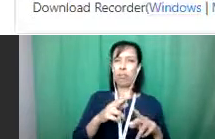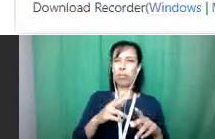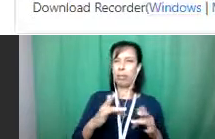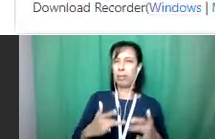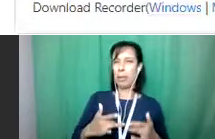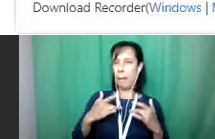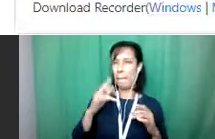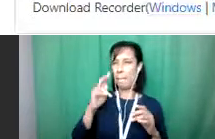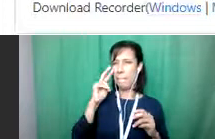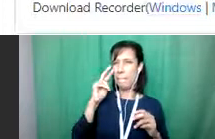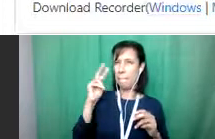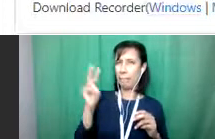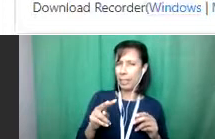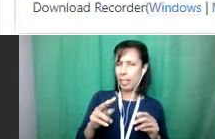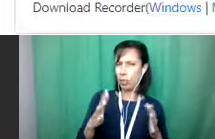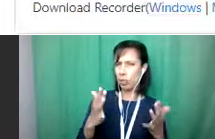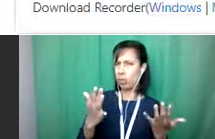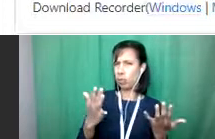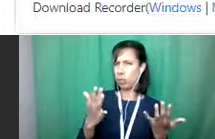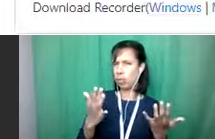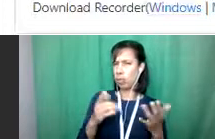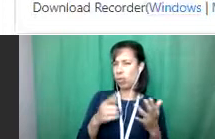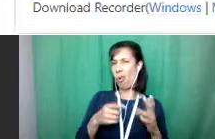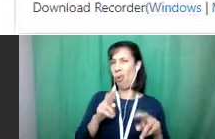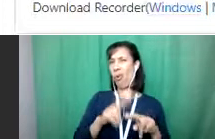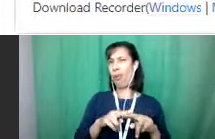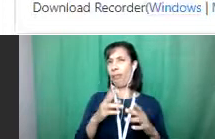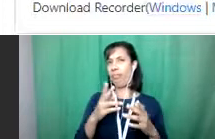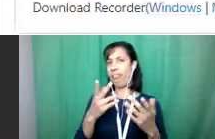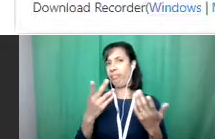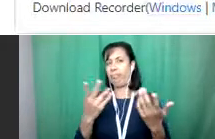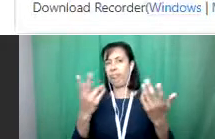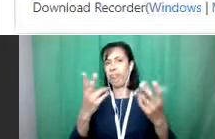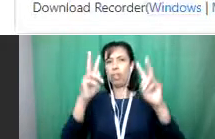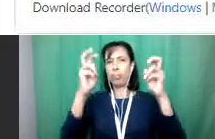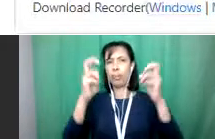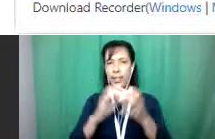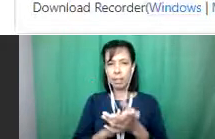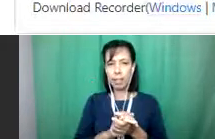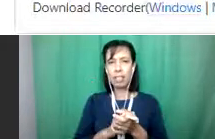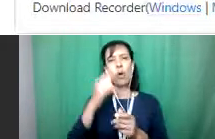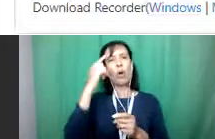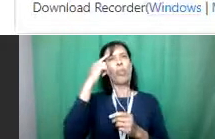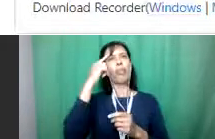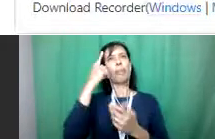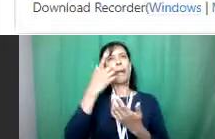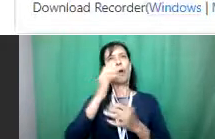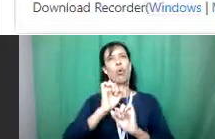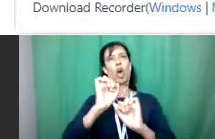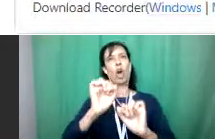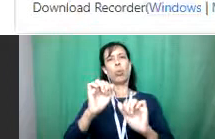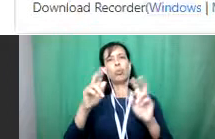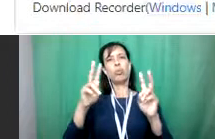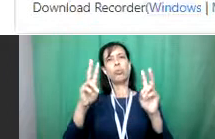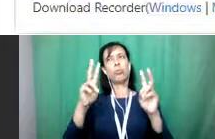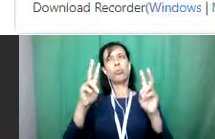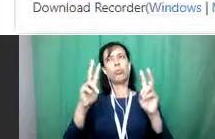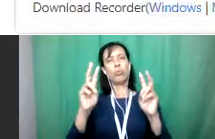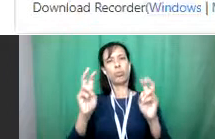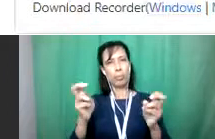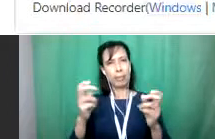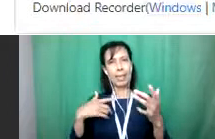might frame the research that you're considering in the title that you choose for your